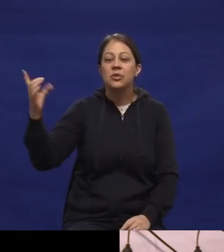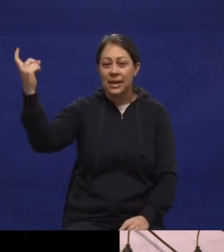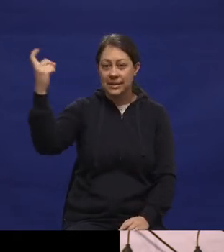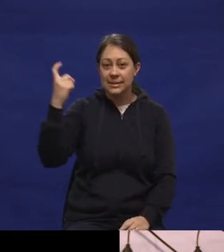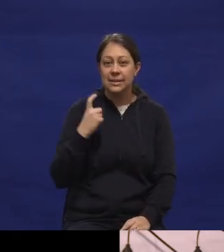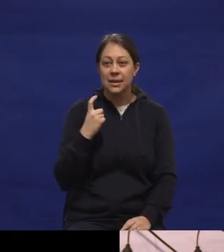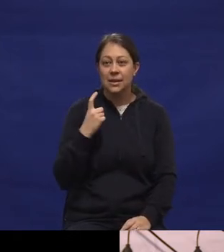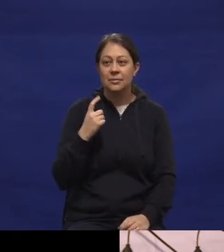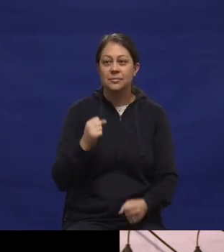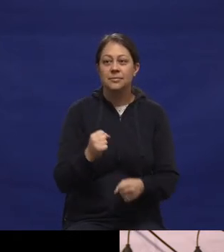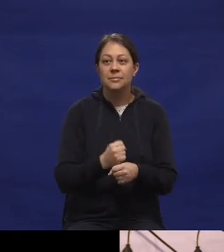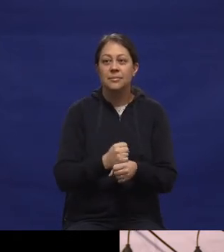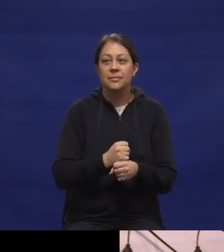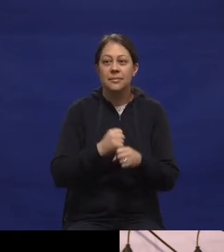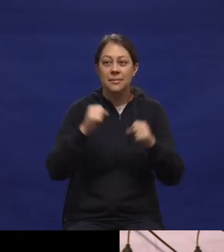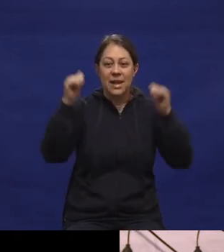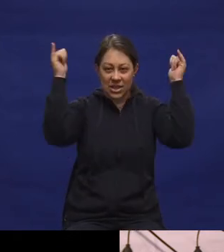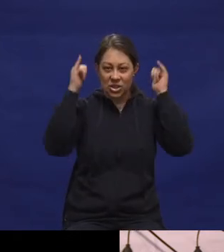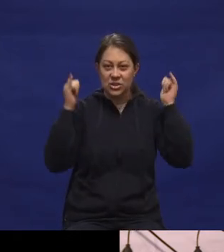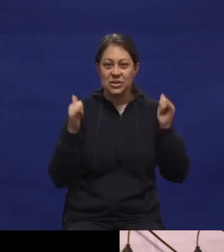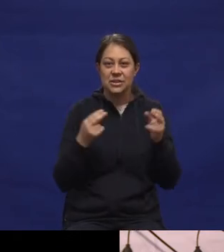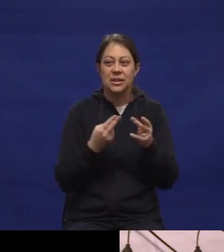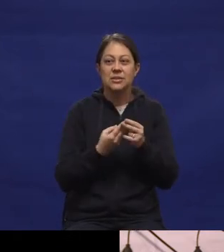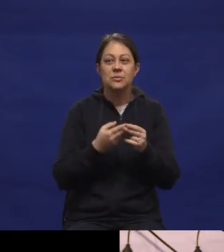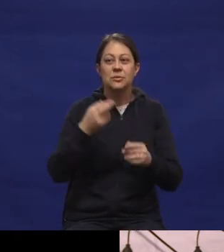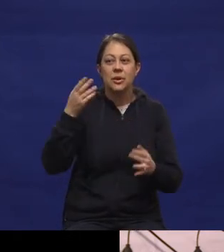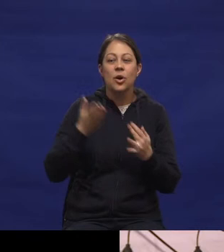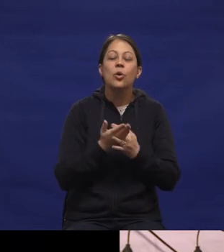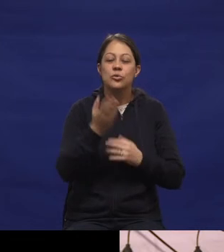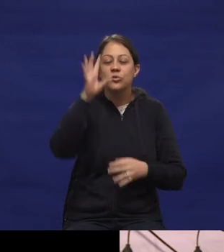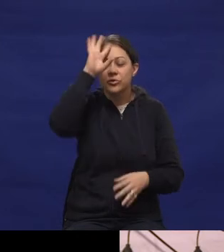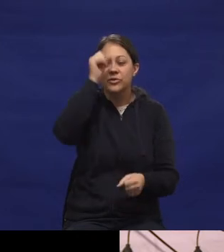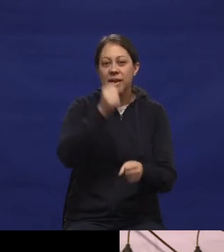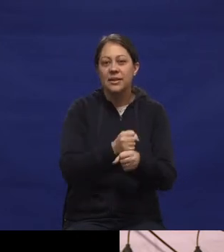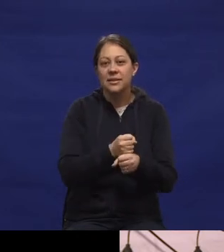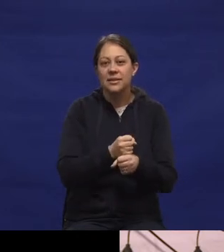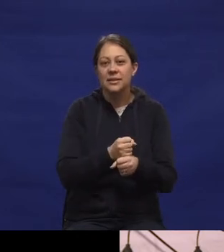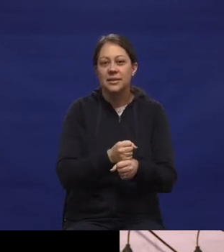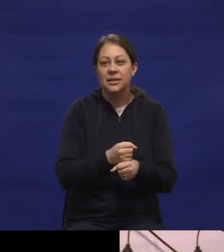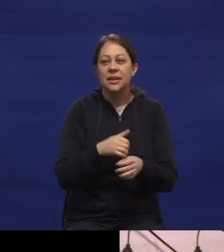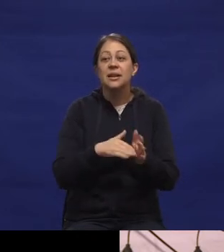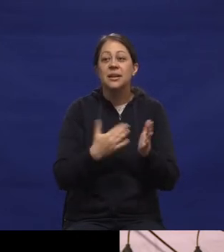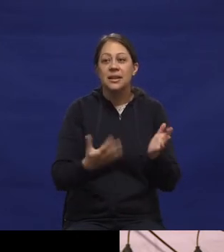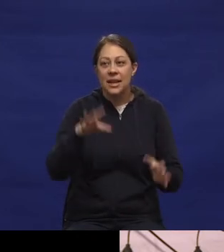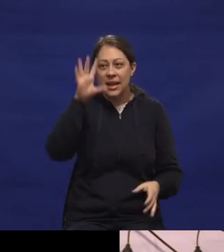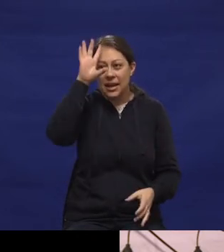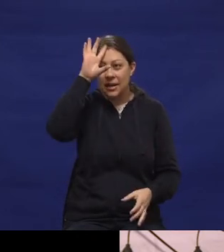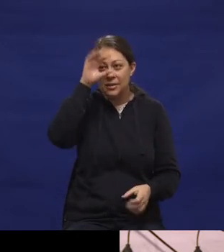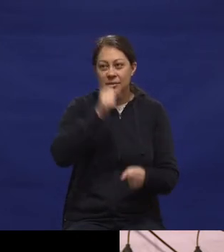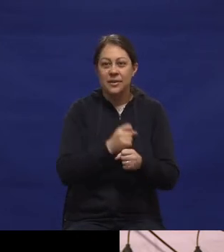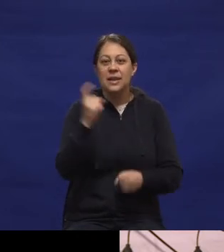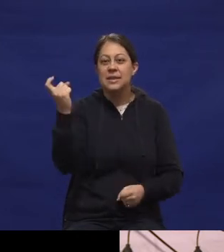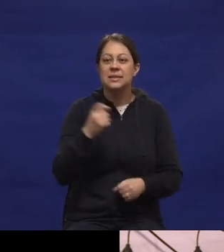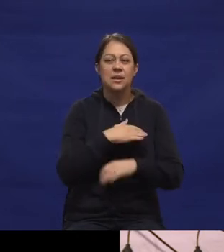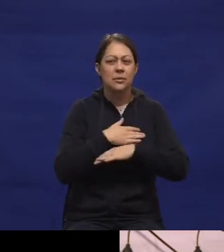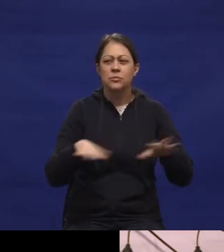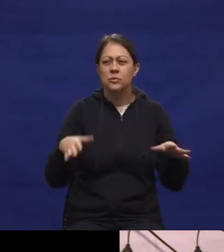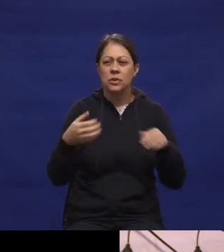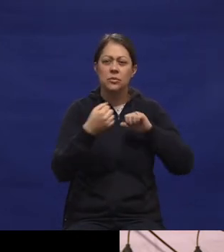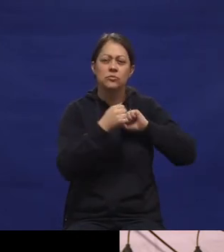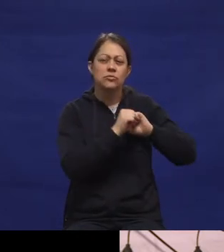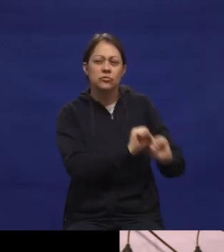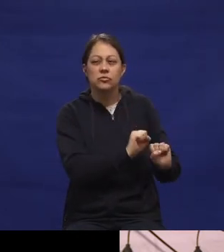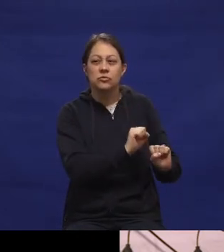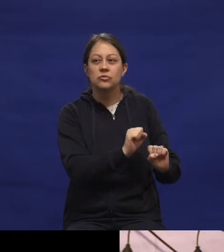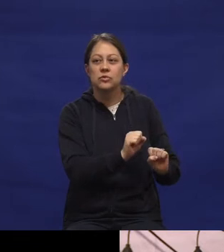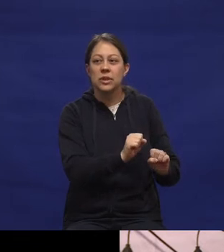by faith. Now that this faith has come, we are no longer under a guardian. So in